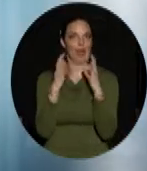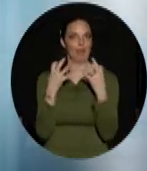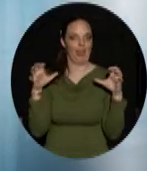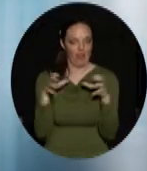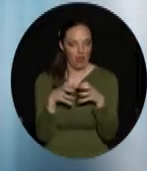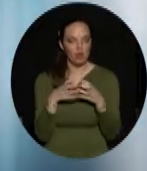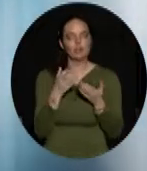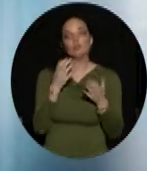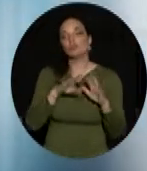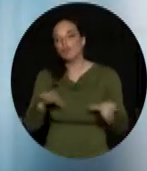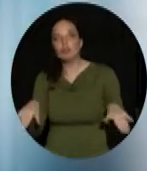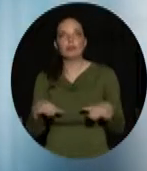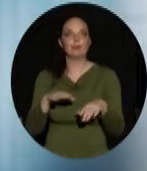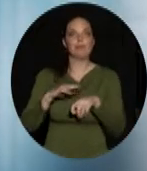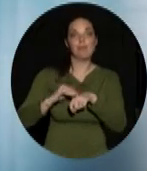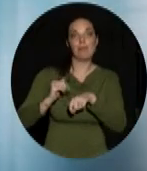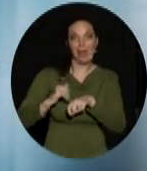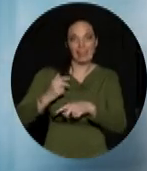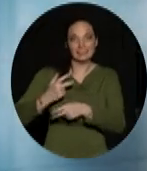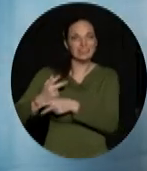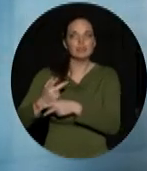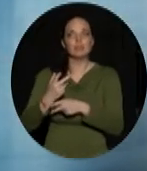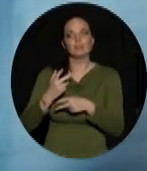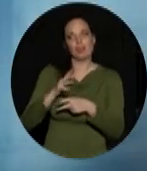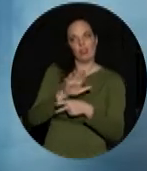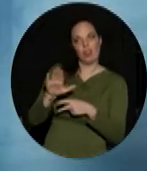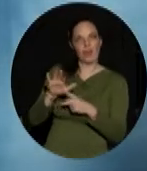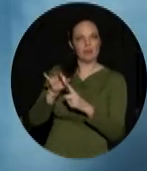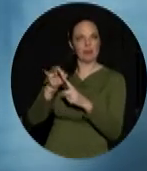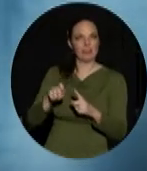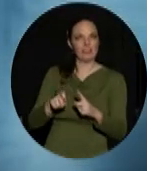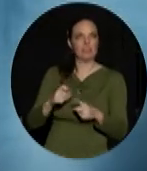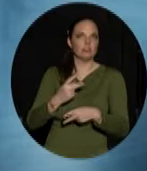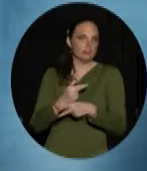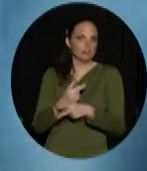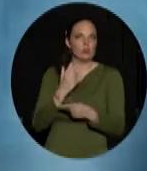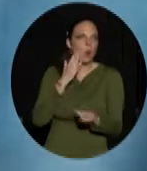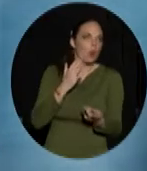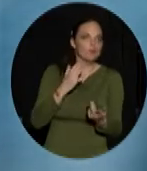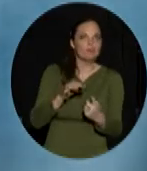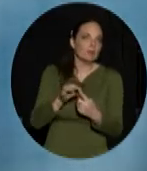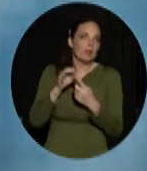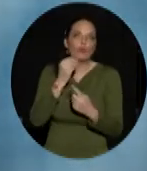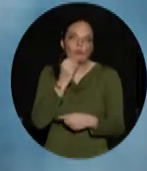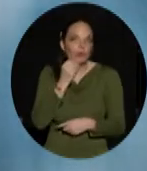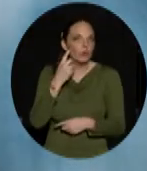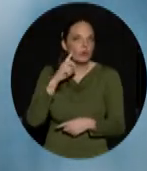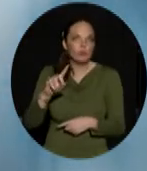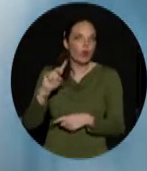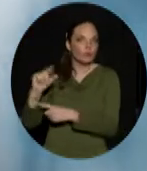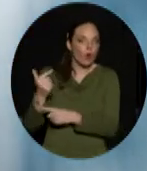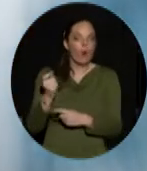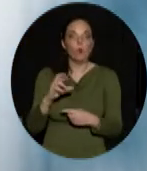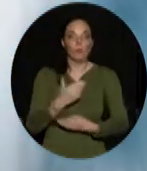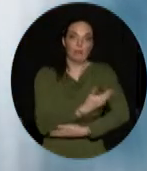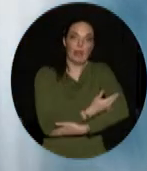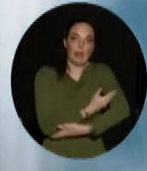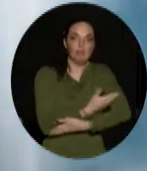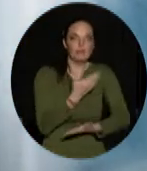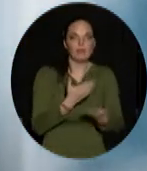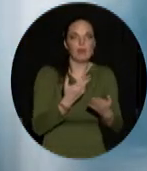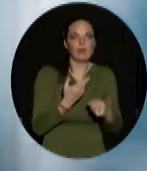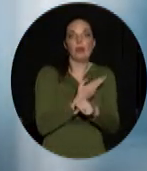have pets, or you want to be aware of any special needs that they may have, special foods for your pet, or if you have babies that maybe